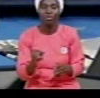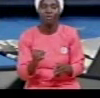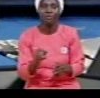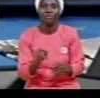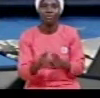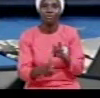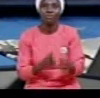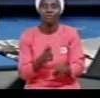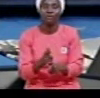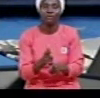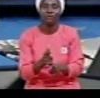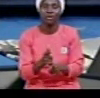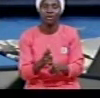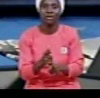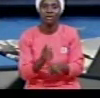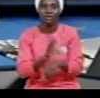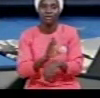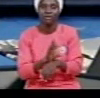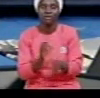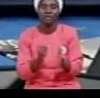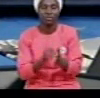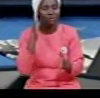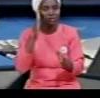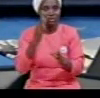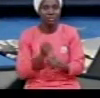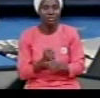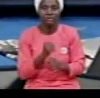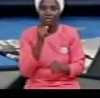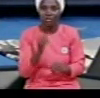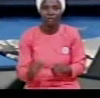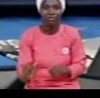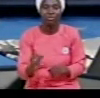that will receive uncommon signs and wonder.